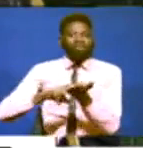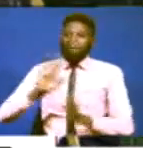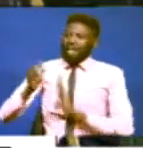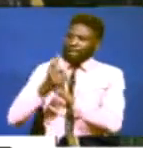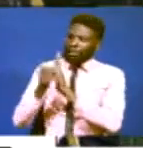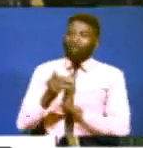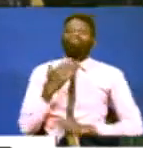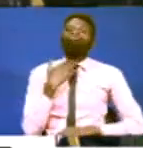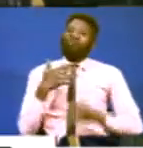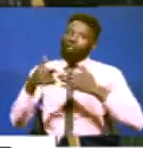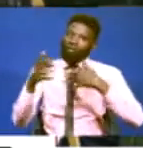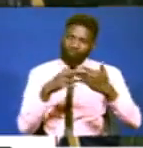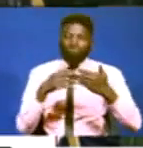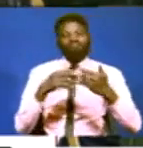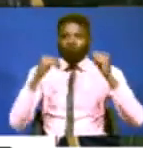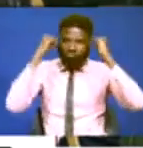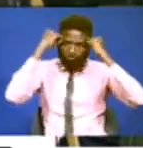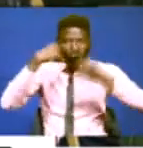choice.